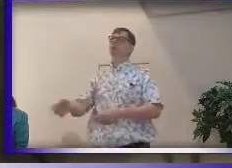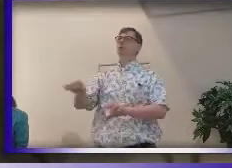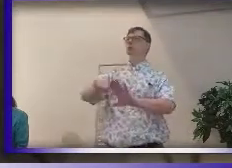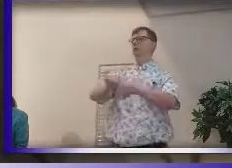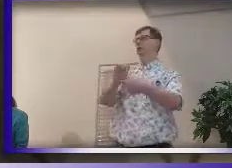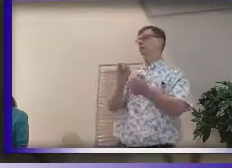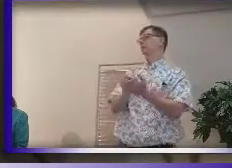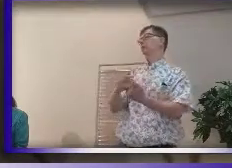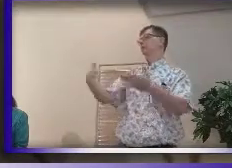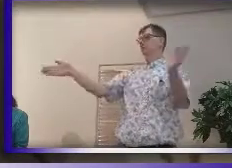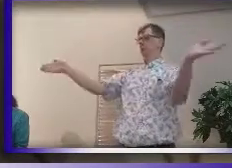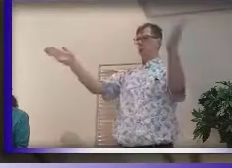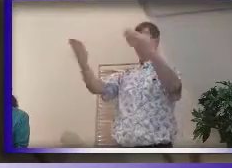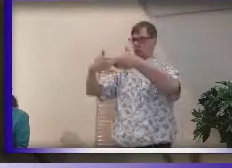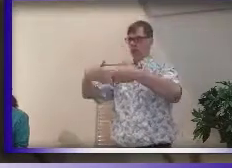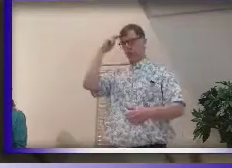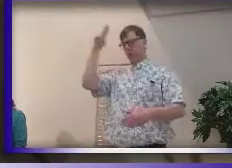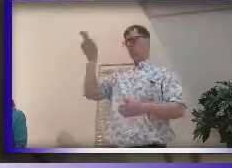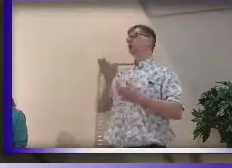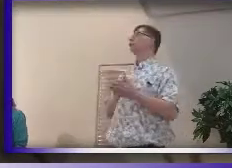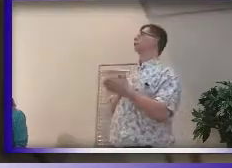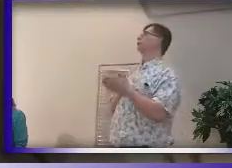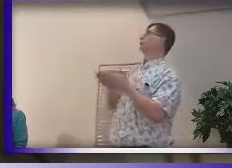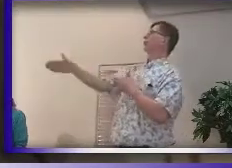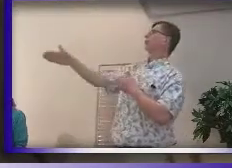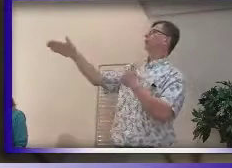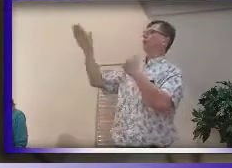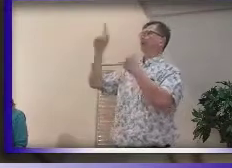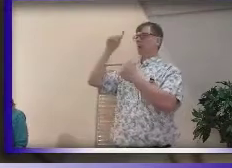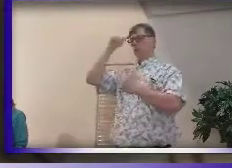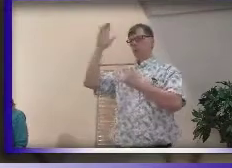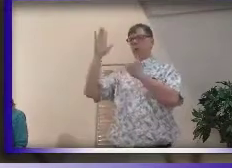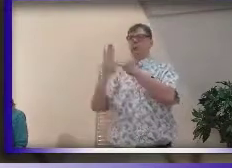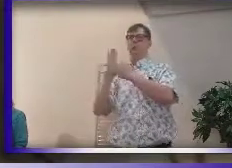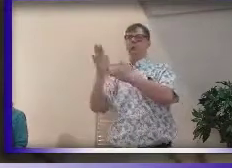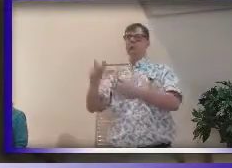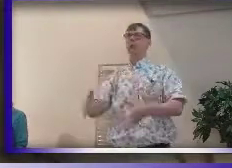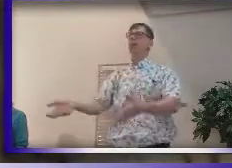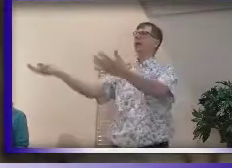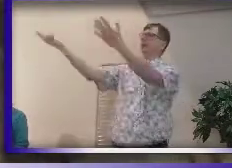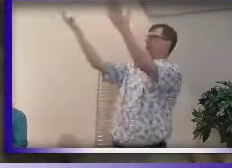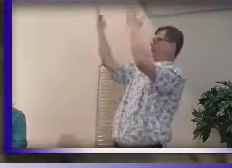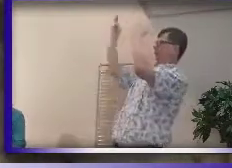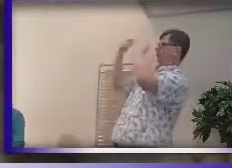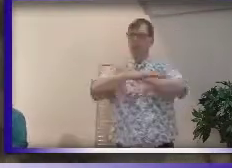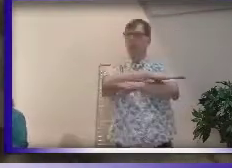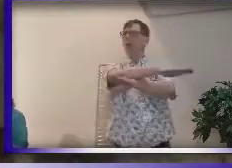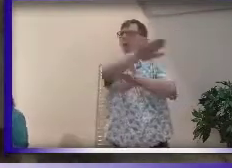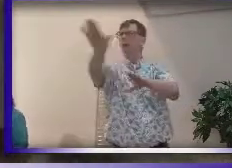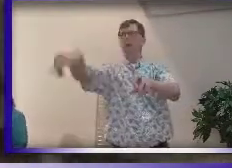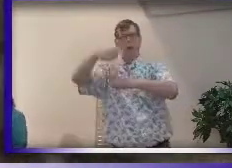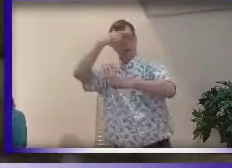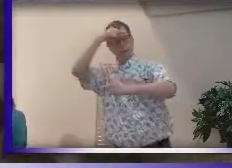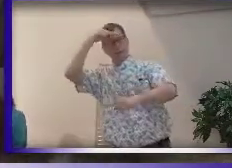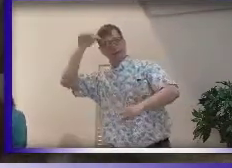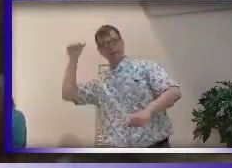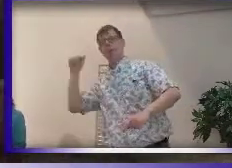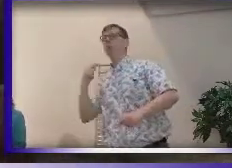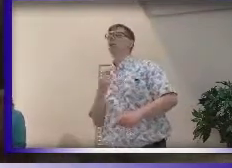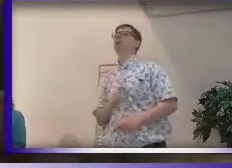come here so that we all remember that we, any one of us, could be doing this prayer. It happens to be me